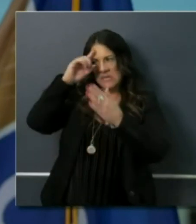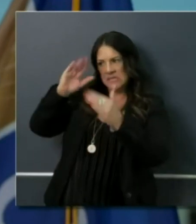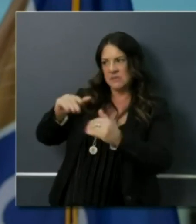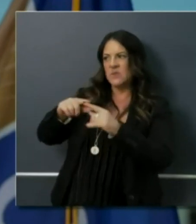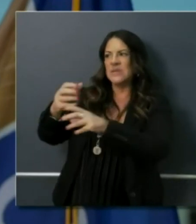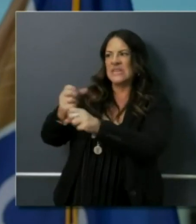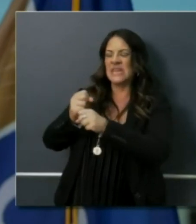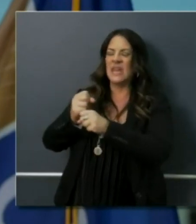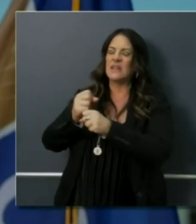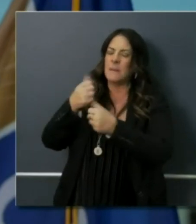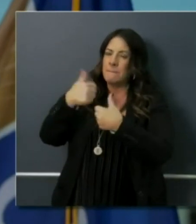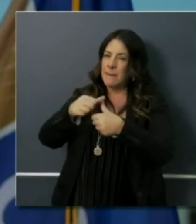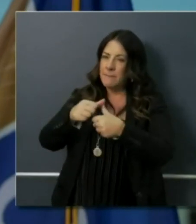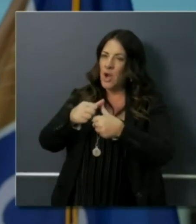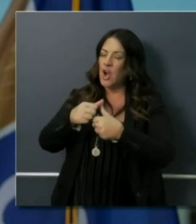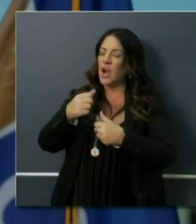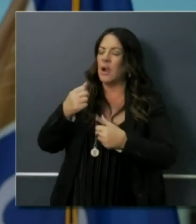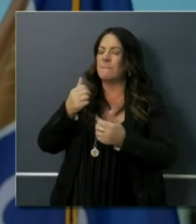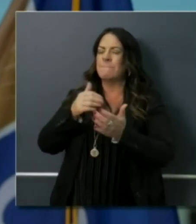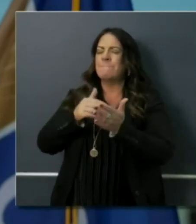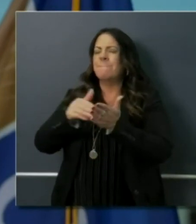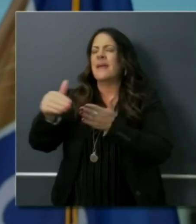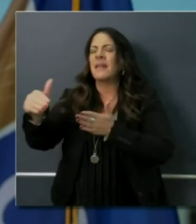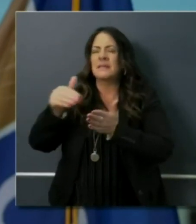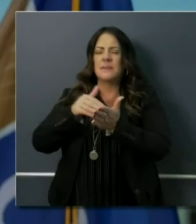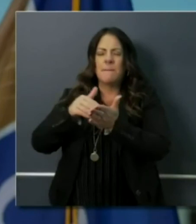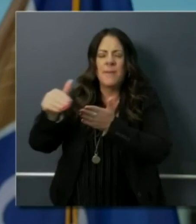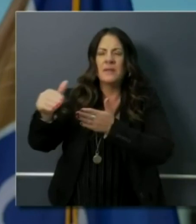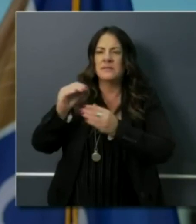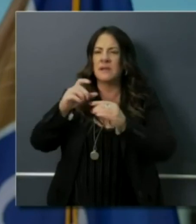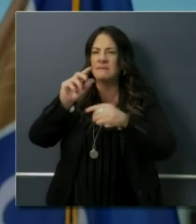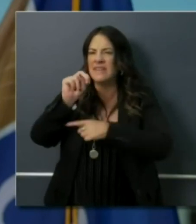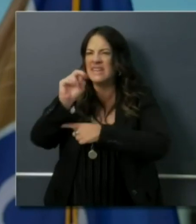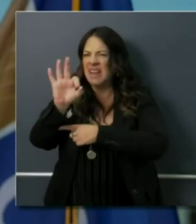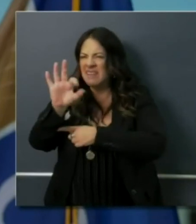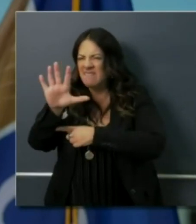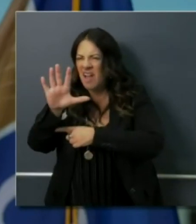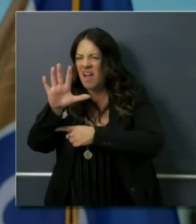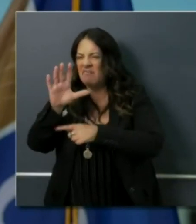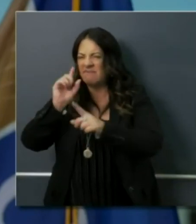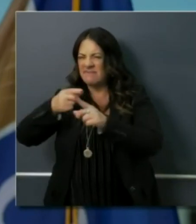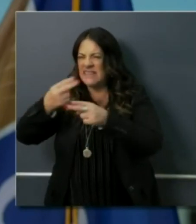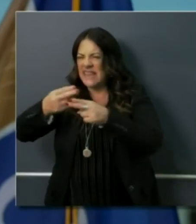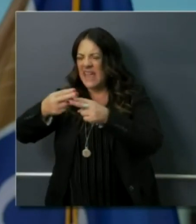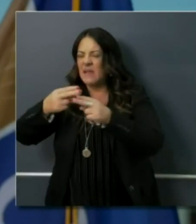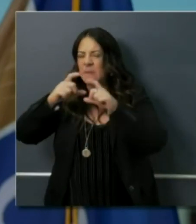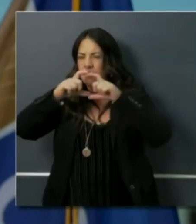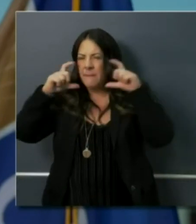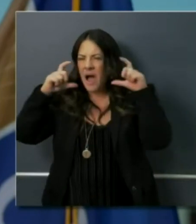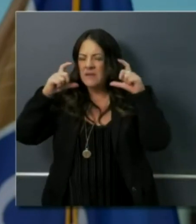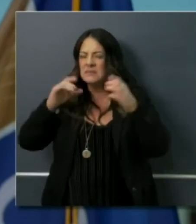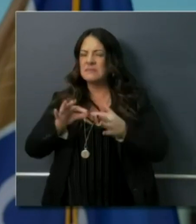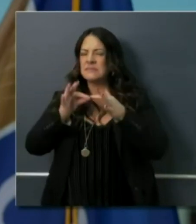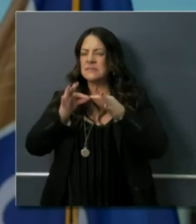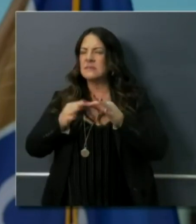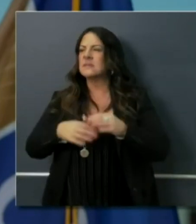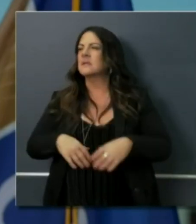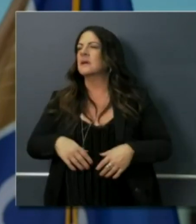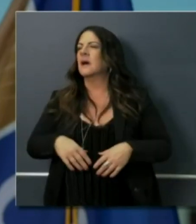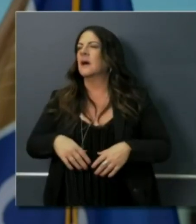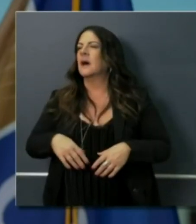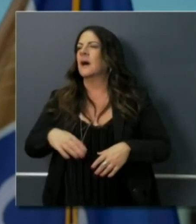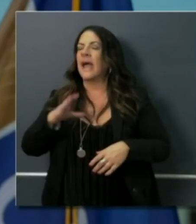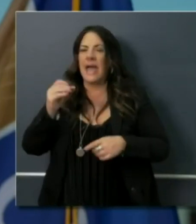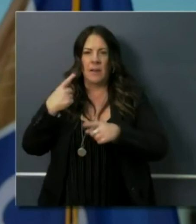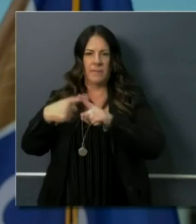of tens of millions of N95 masks and other surgical masks over the course of the next few weeks from the purchase orders that